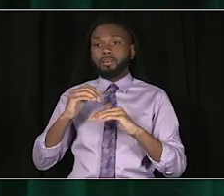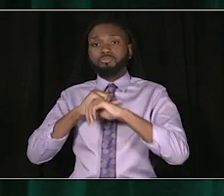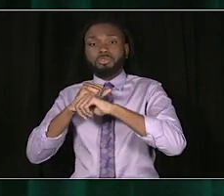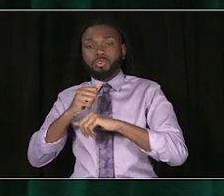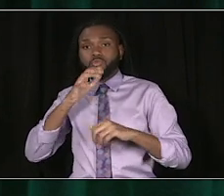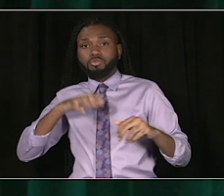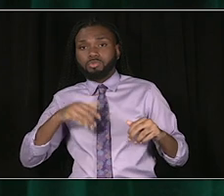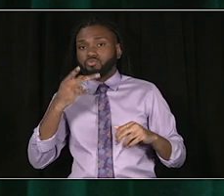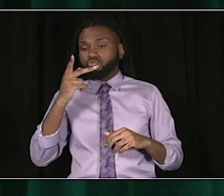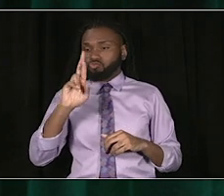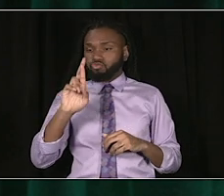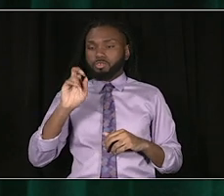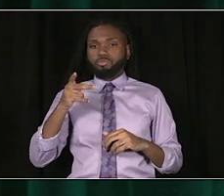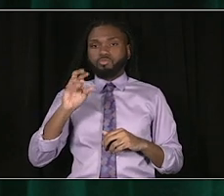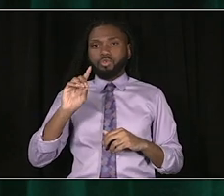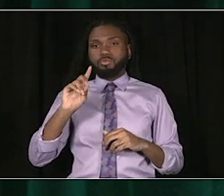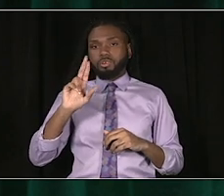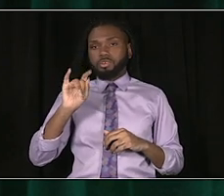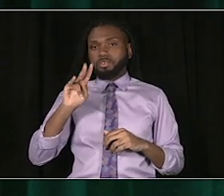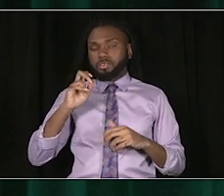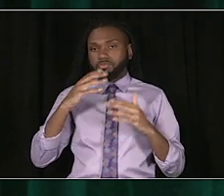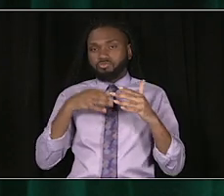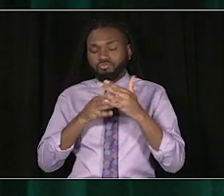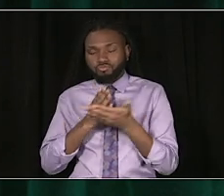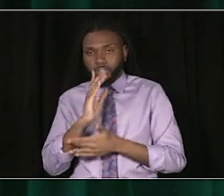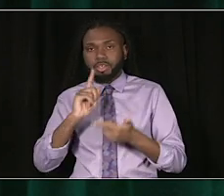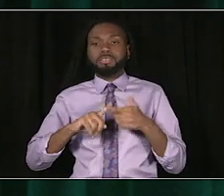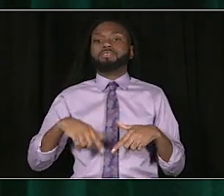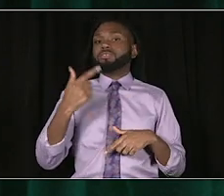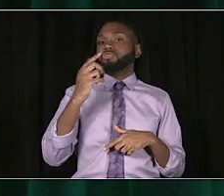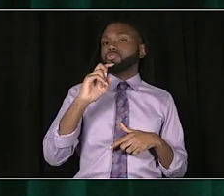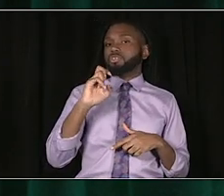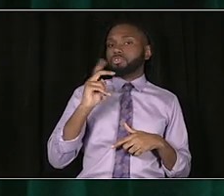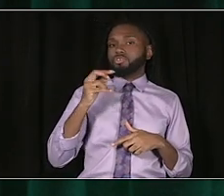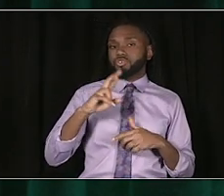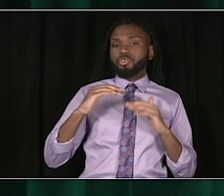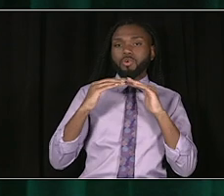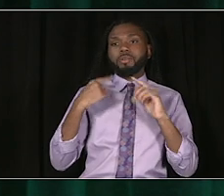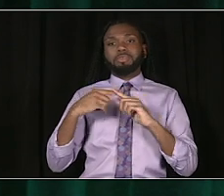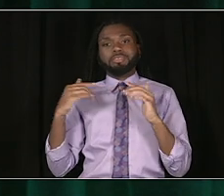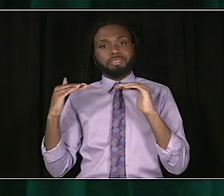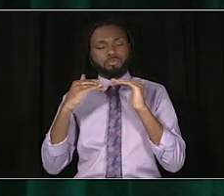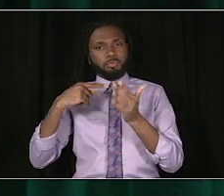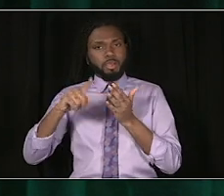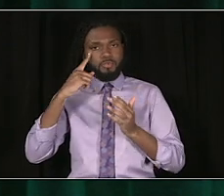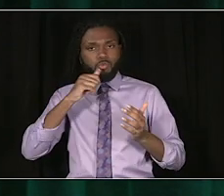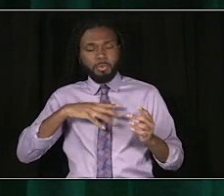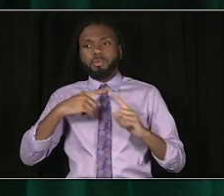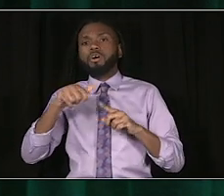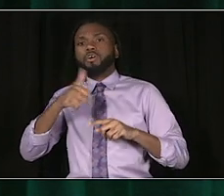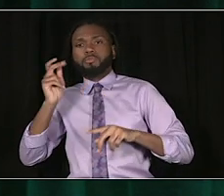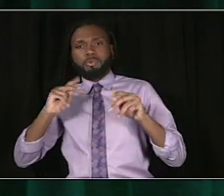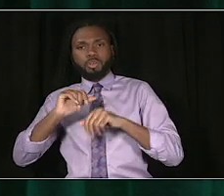women's reproductive rights or advancing gender equality and equal pay for women and others in the workplace and